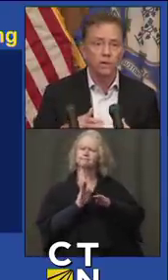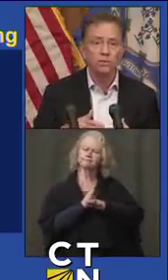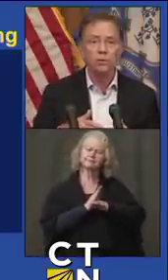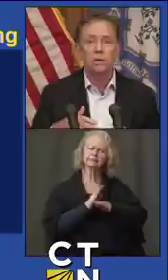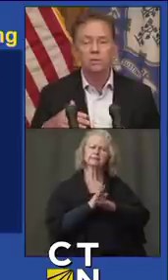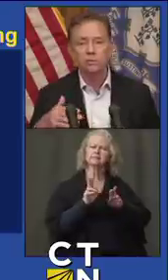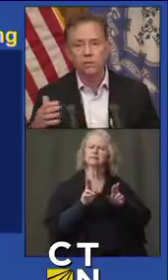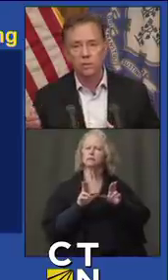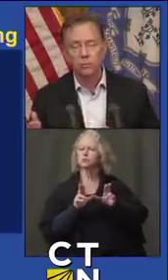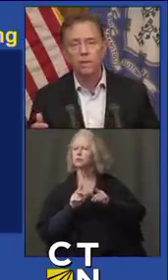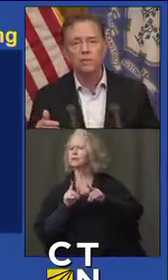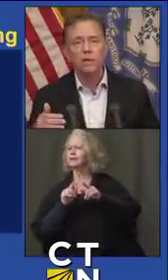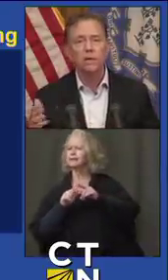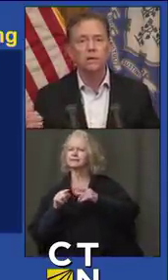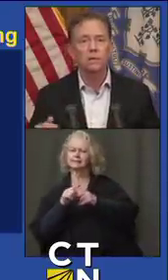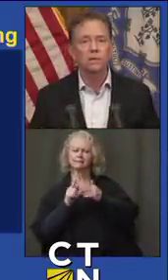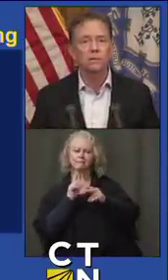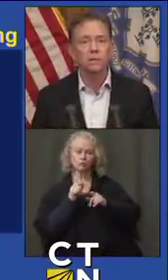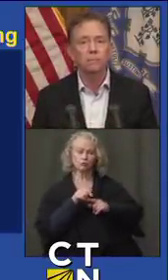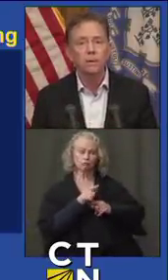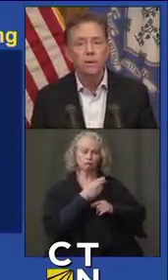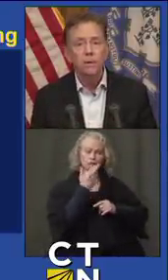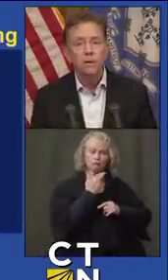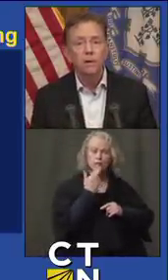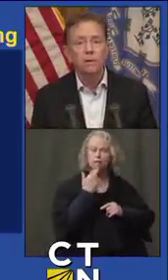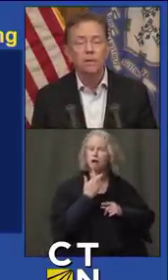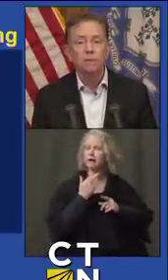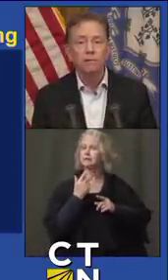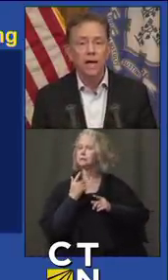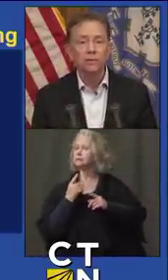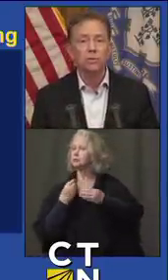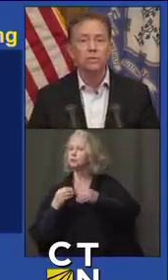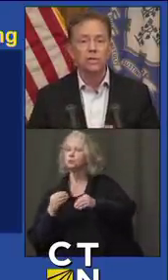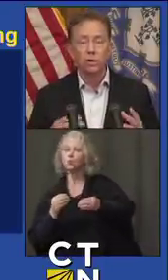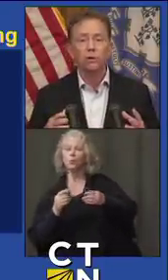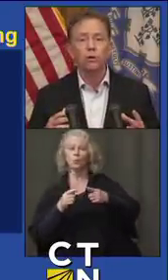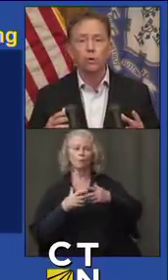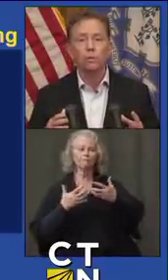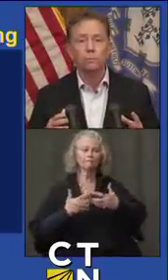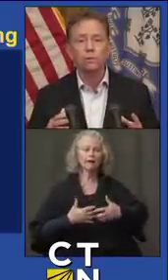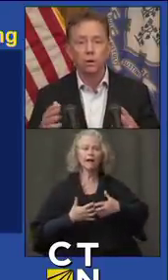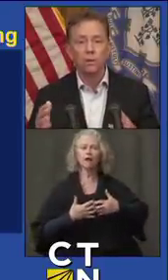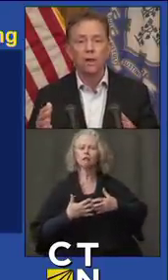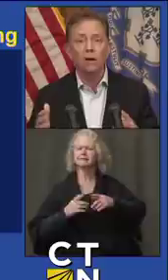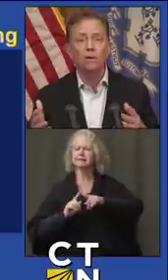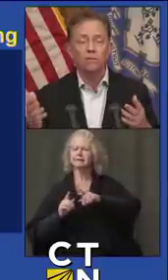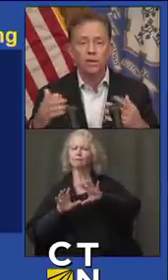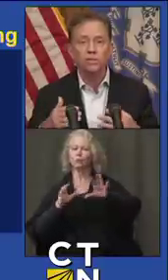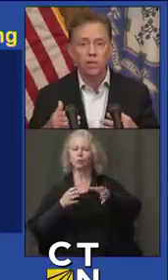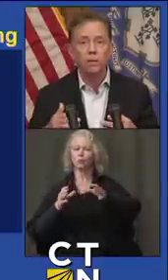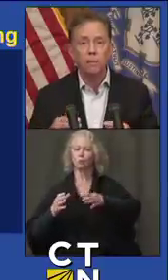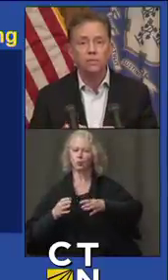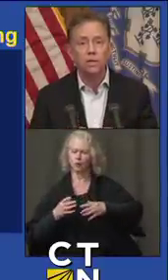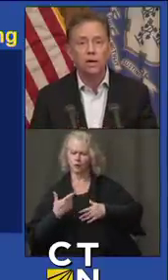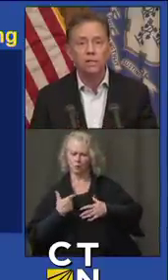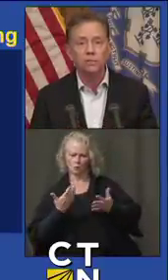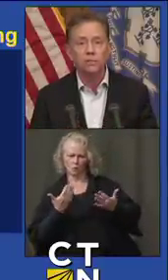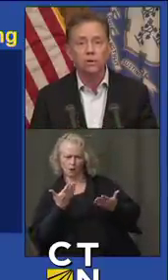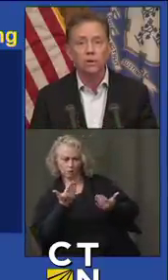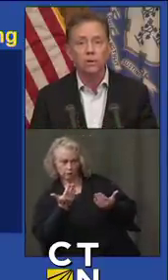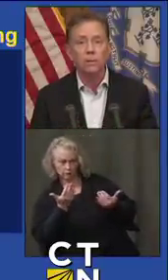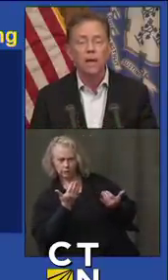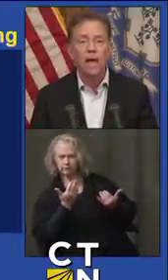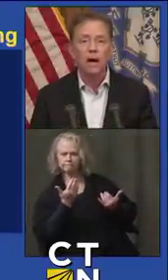the restaurants and the retail and the factories, the other groups are there giving us their best